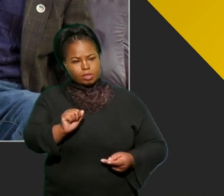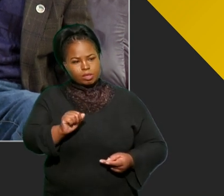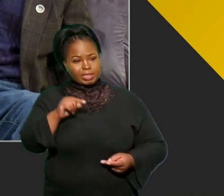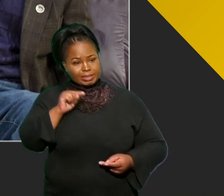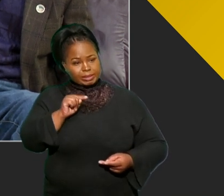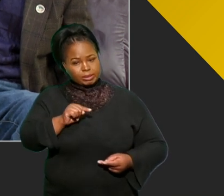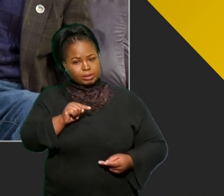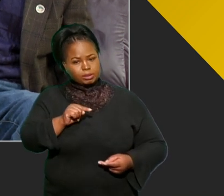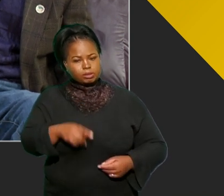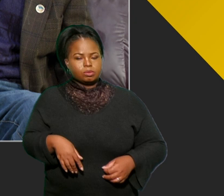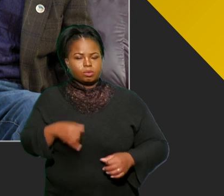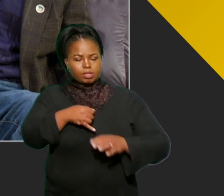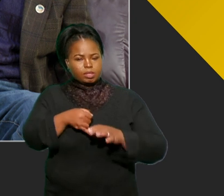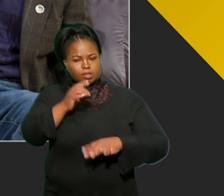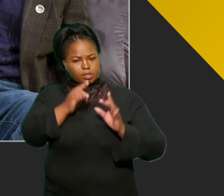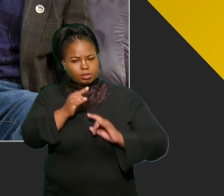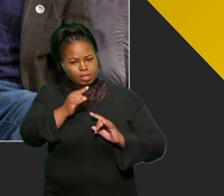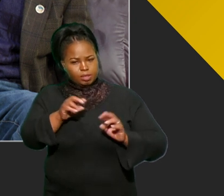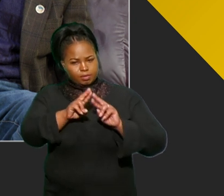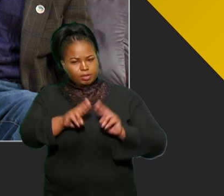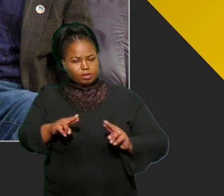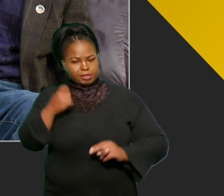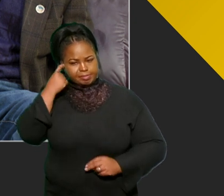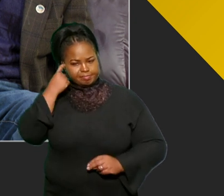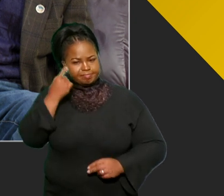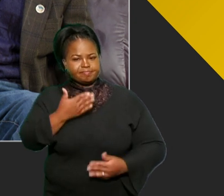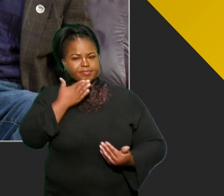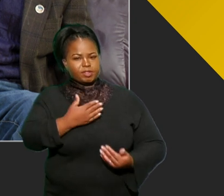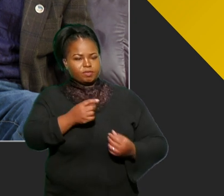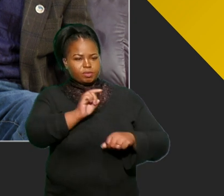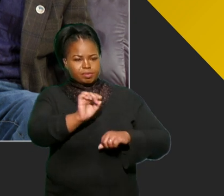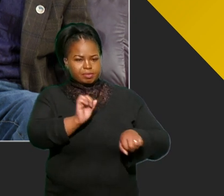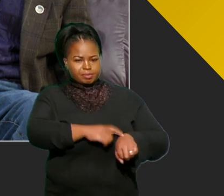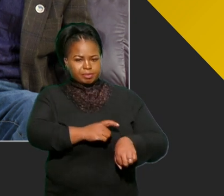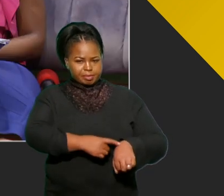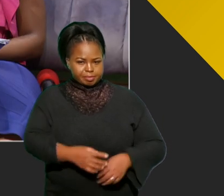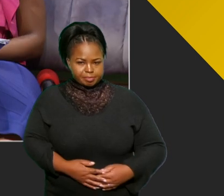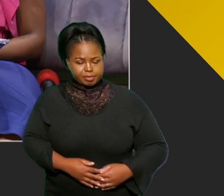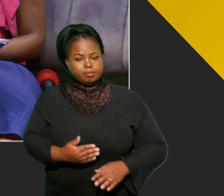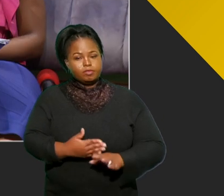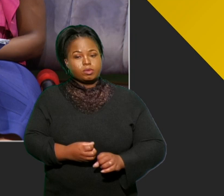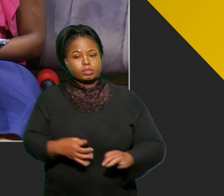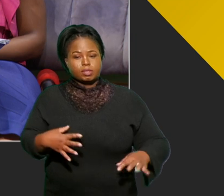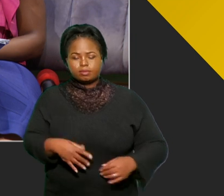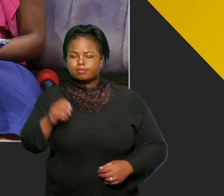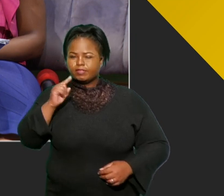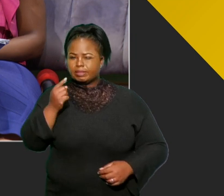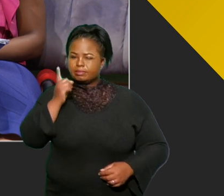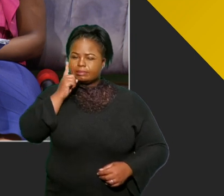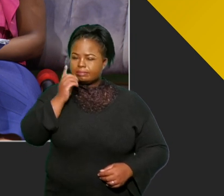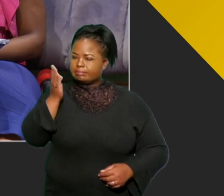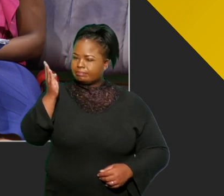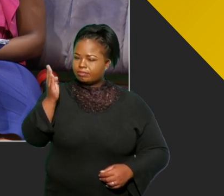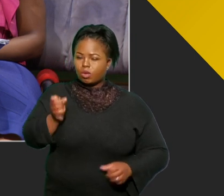yena-ke, he is the Inner City Federation Secretary. Sijabulela ukuthi ngikwazile ukuthi ninike isikhathi. Before ngingena kunina bafowethu, ngicela ukuqala nje kancane nginike